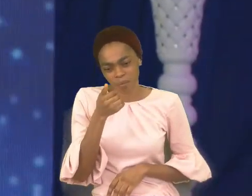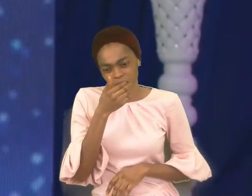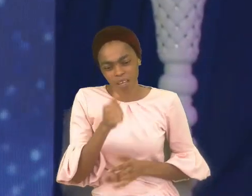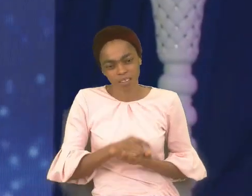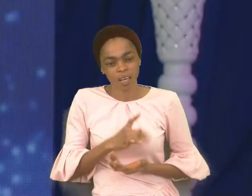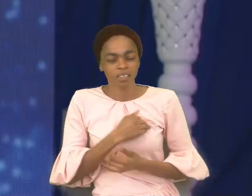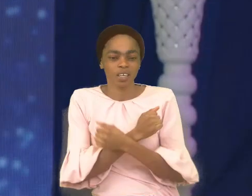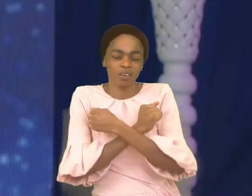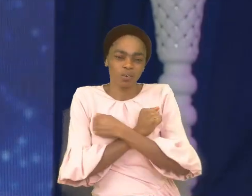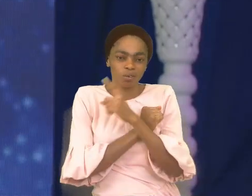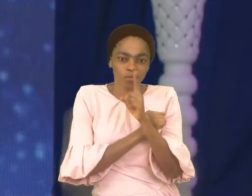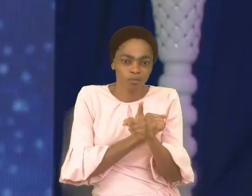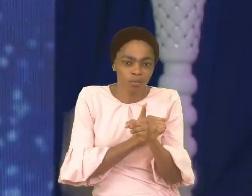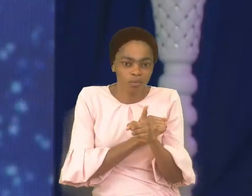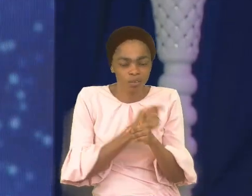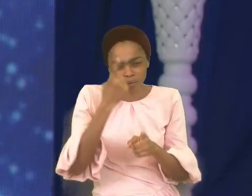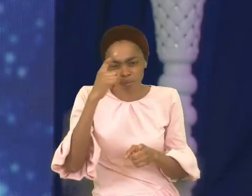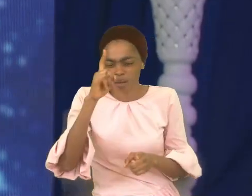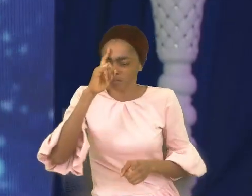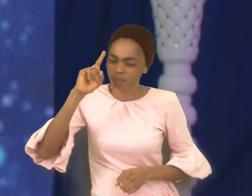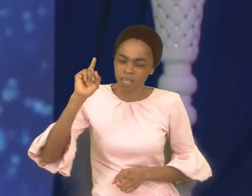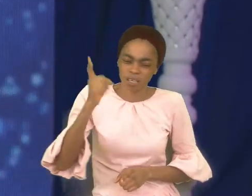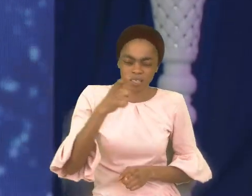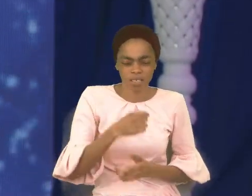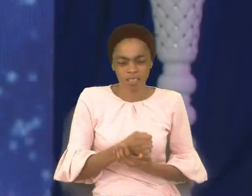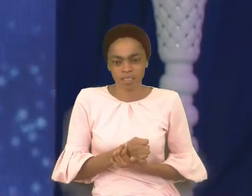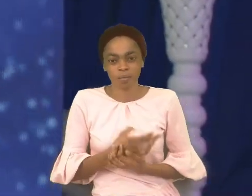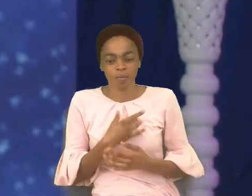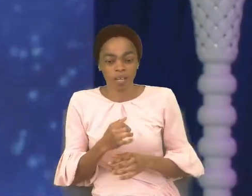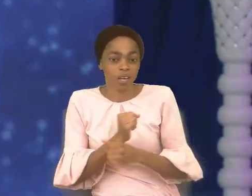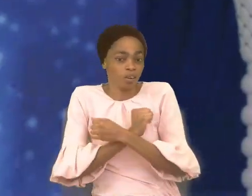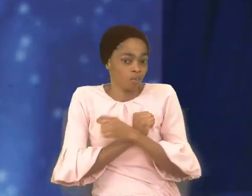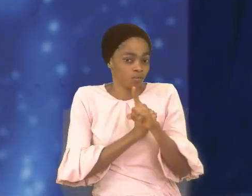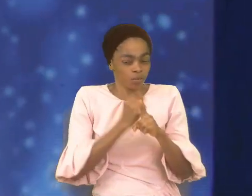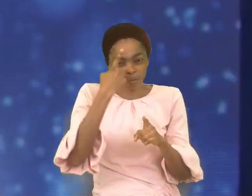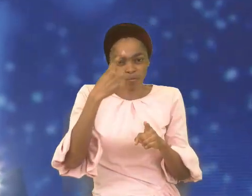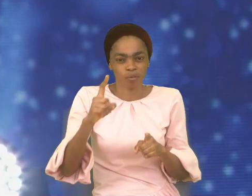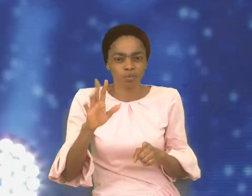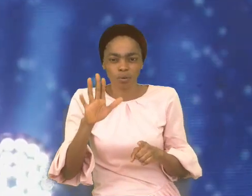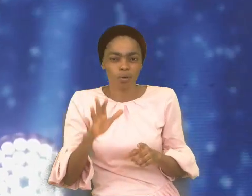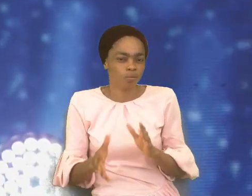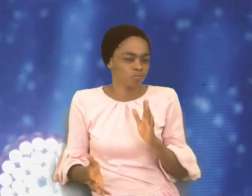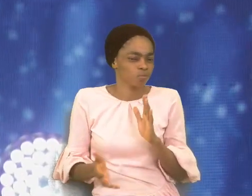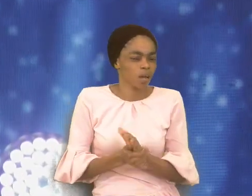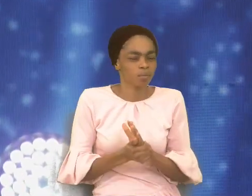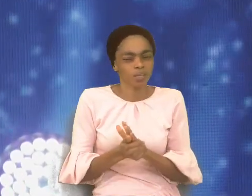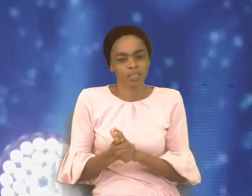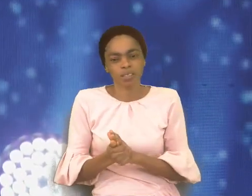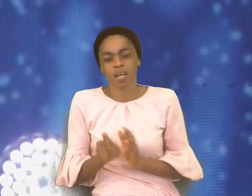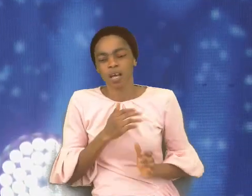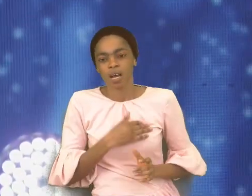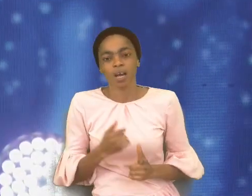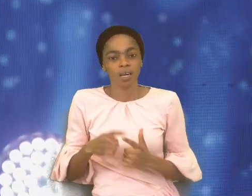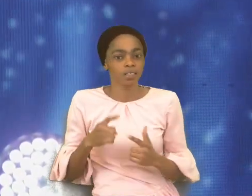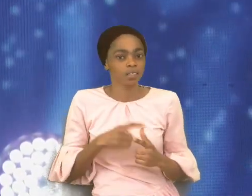the ability. They love you for your skill. And then chapter 2, week 2, they loved you because